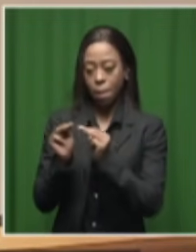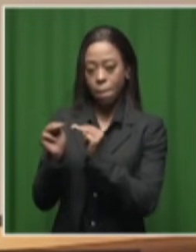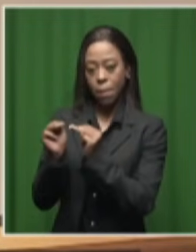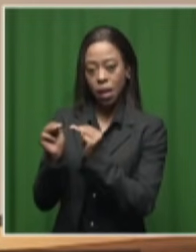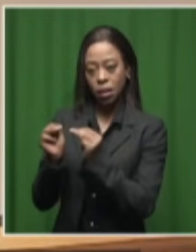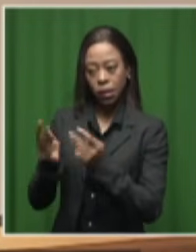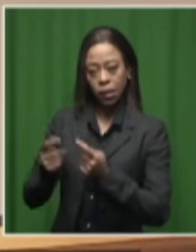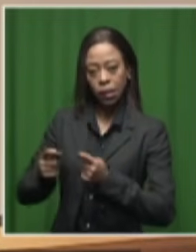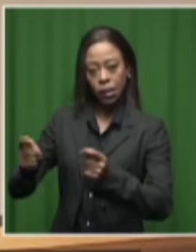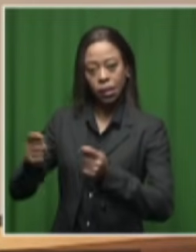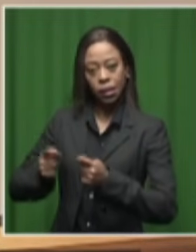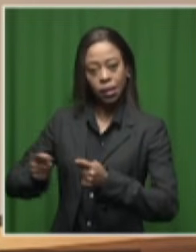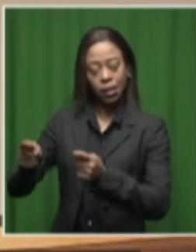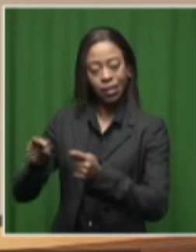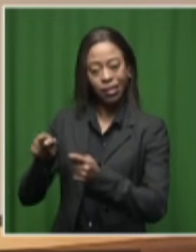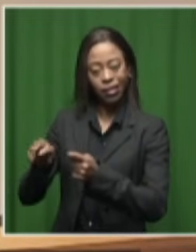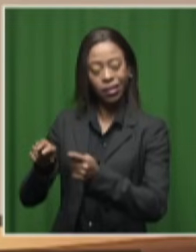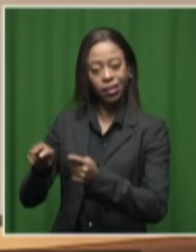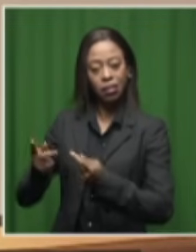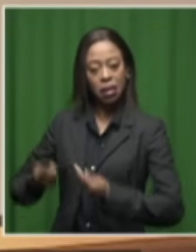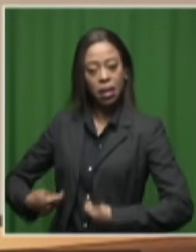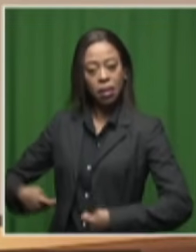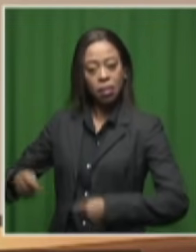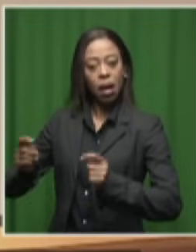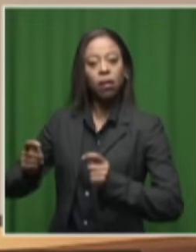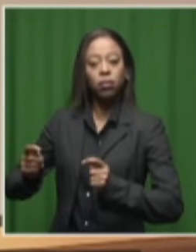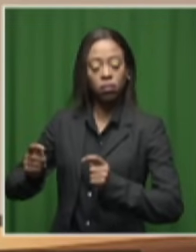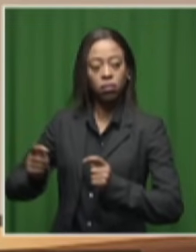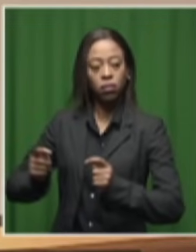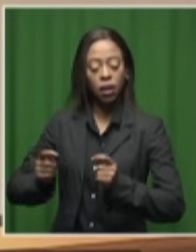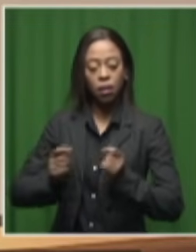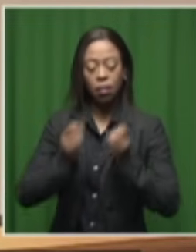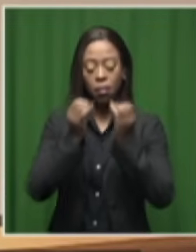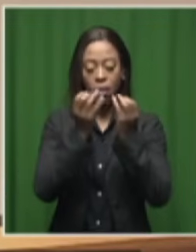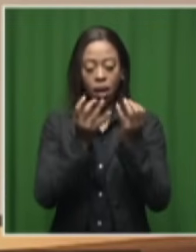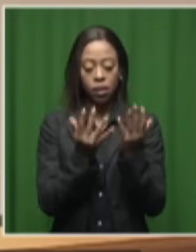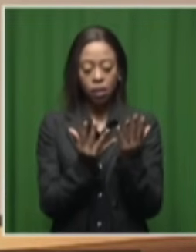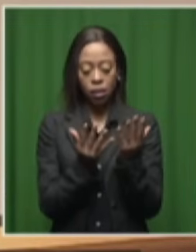the expenditure side and reprioritize your budget,